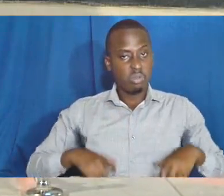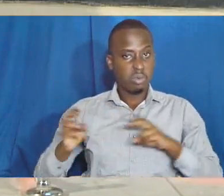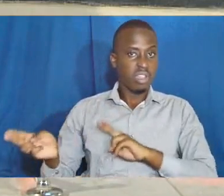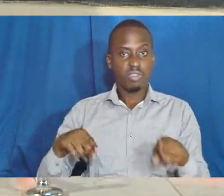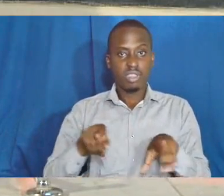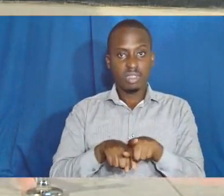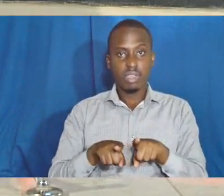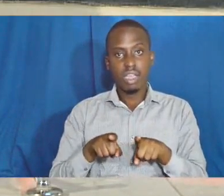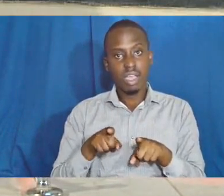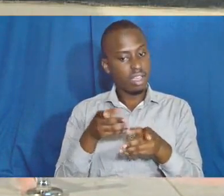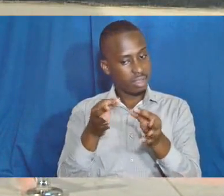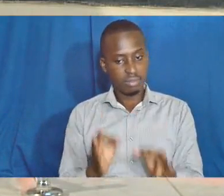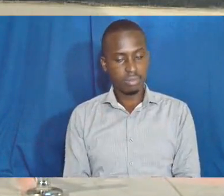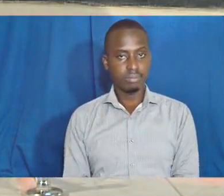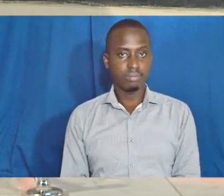substances.